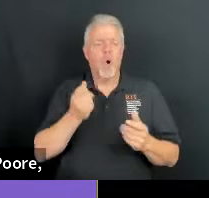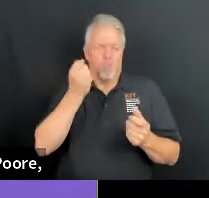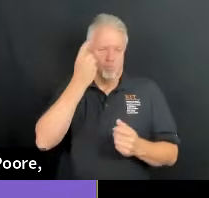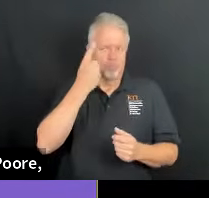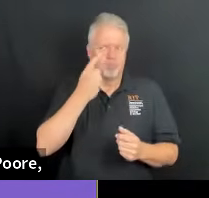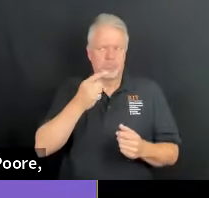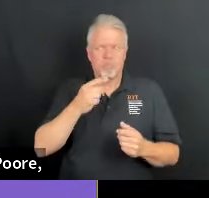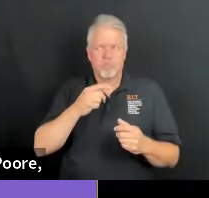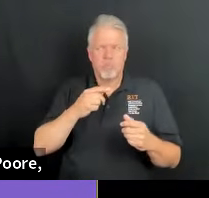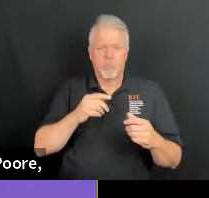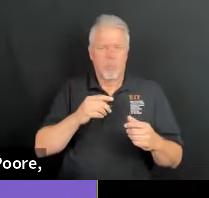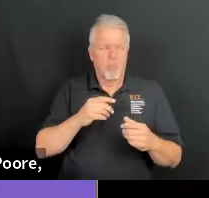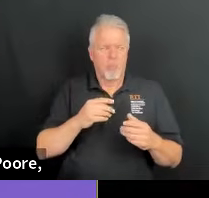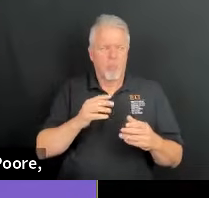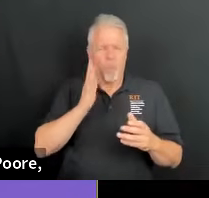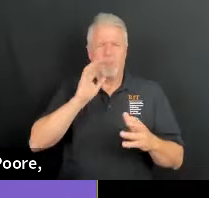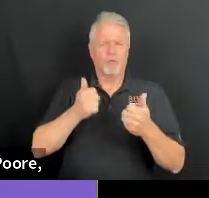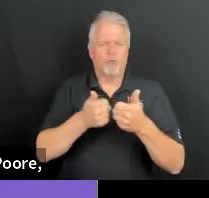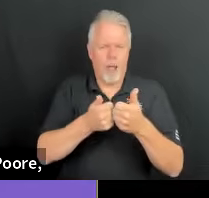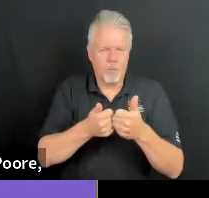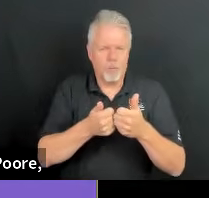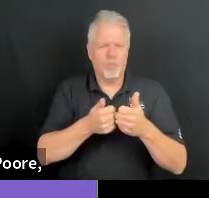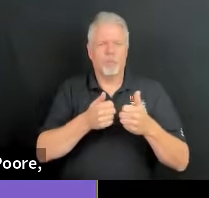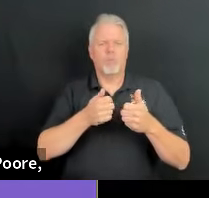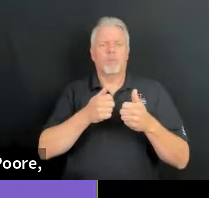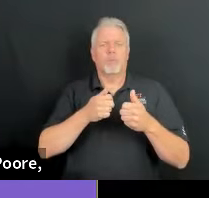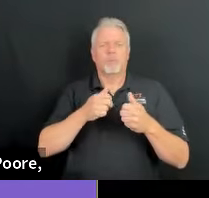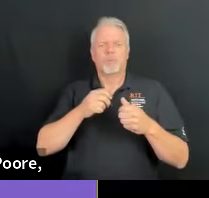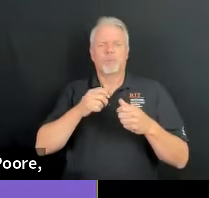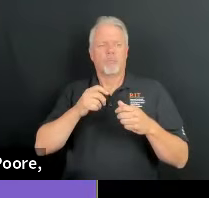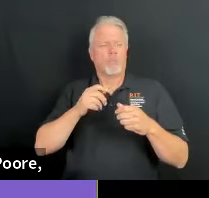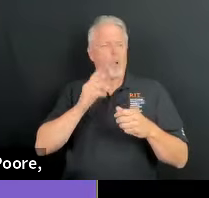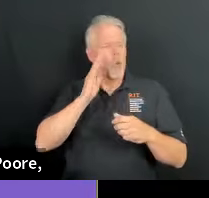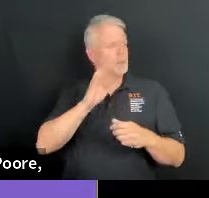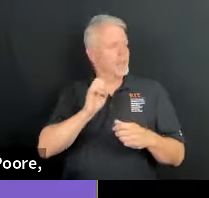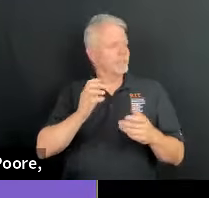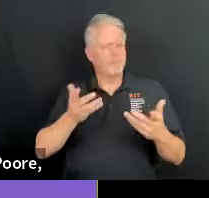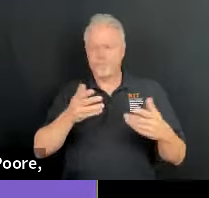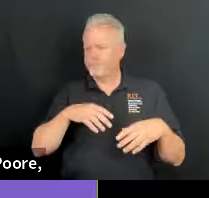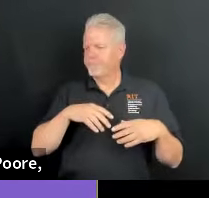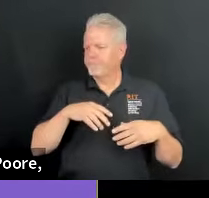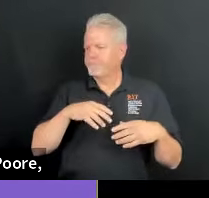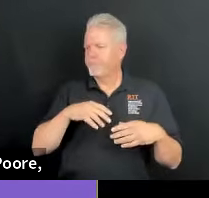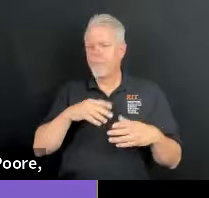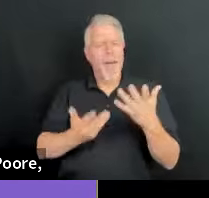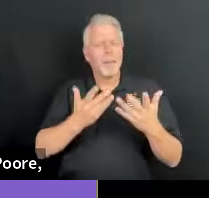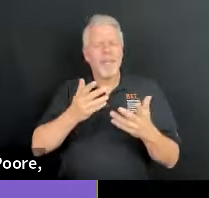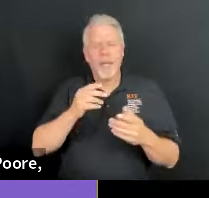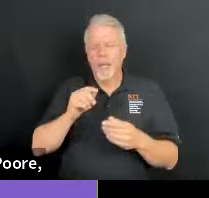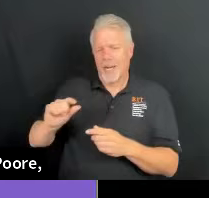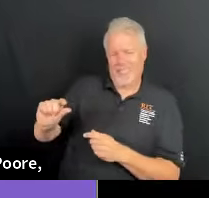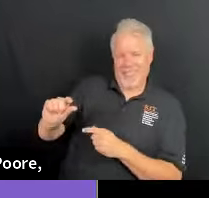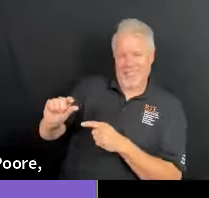those individuals who were able to understand the challenge, were able to